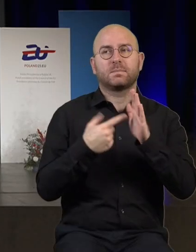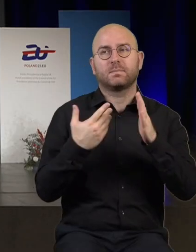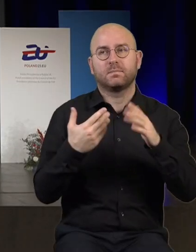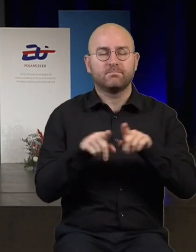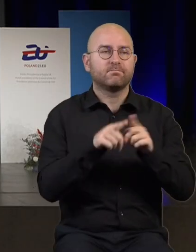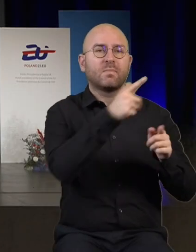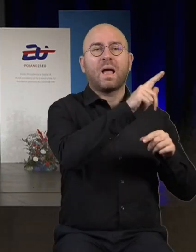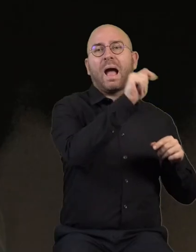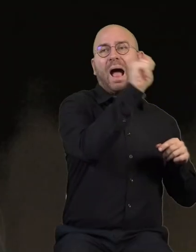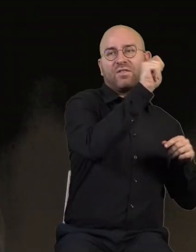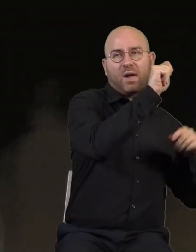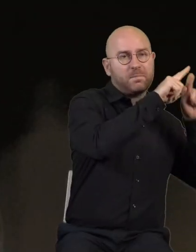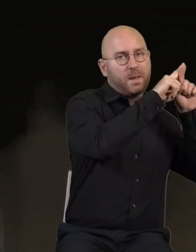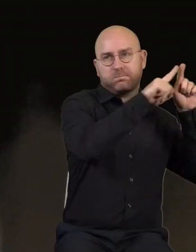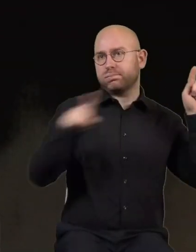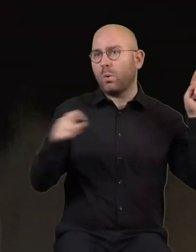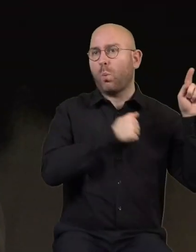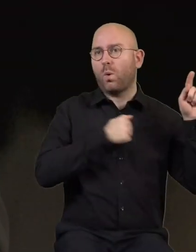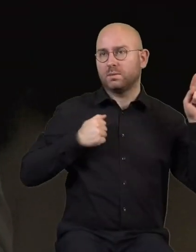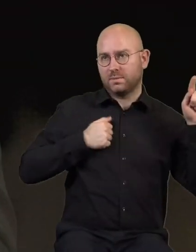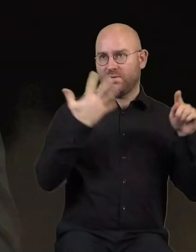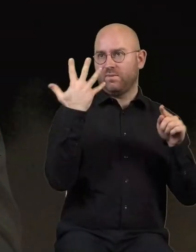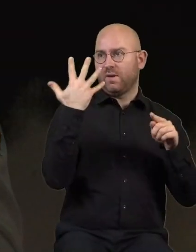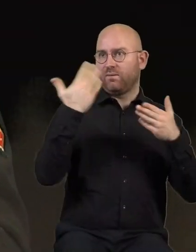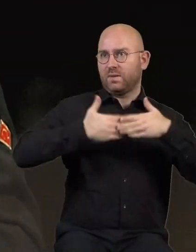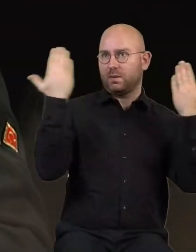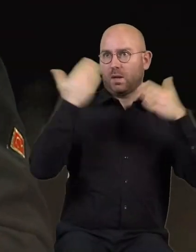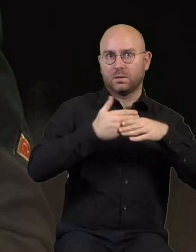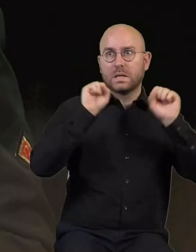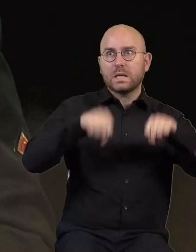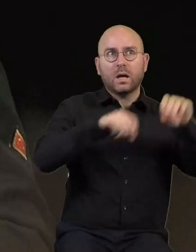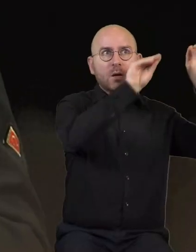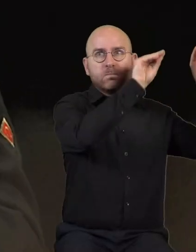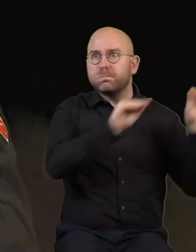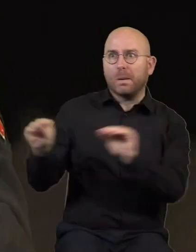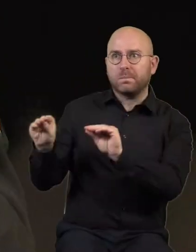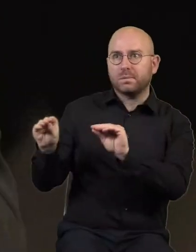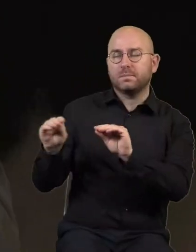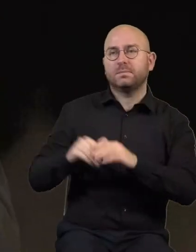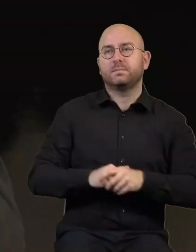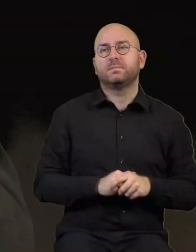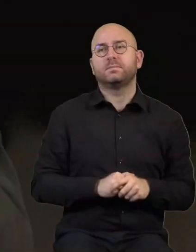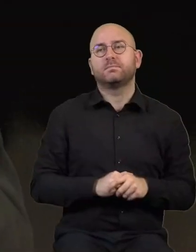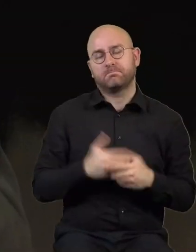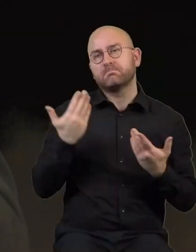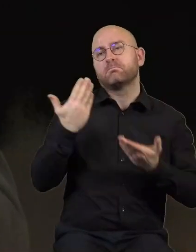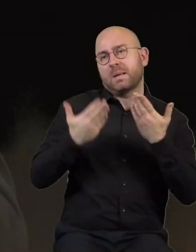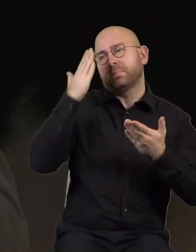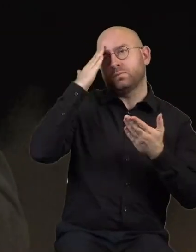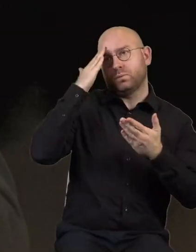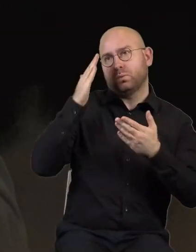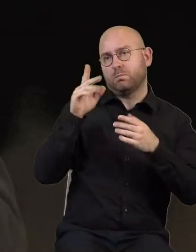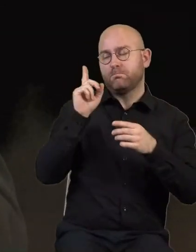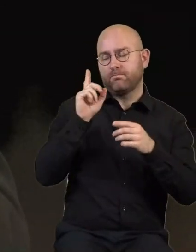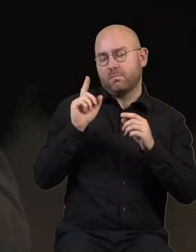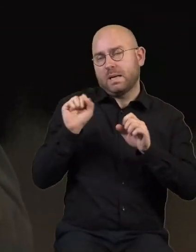way we can tackle the barriers we encounter. Lessons identified. And that's one of the problems. We identify